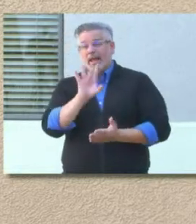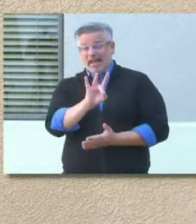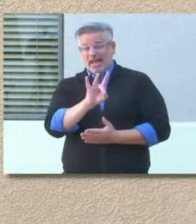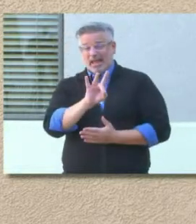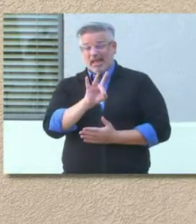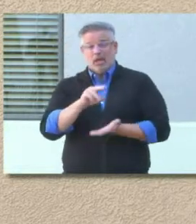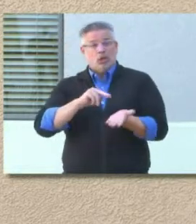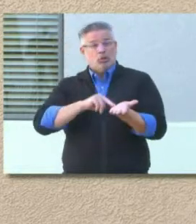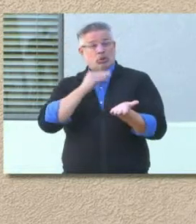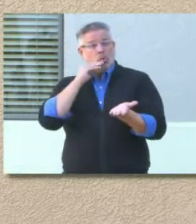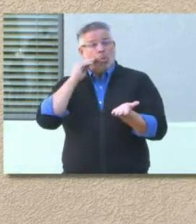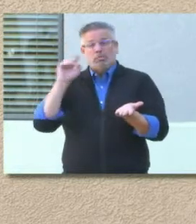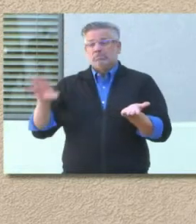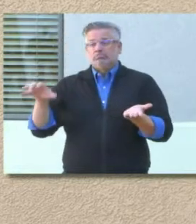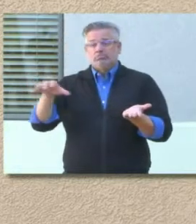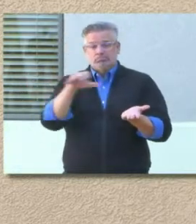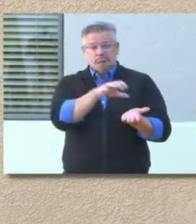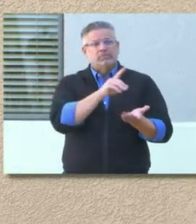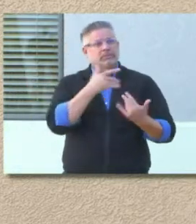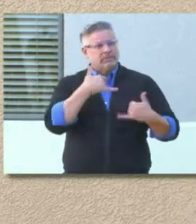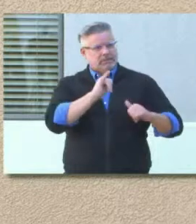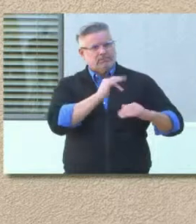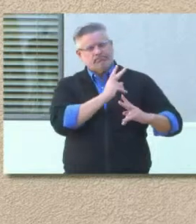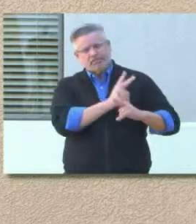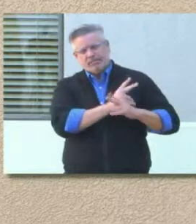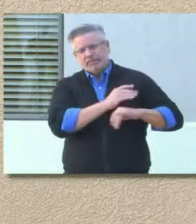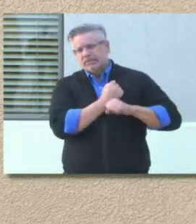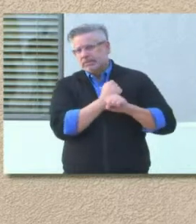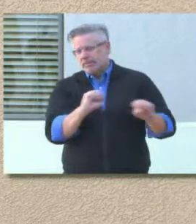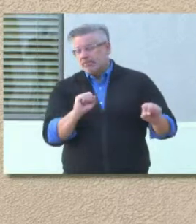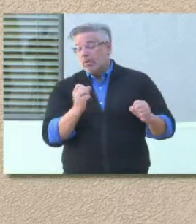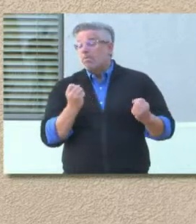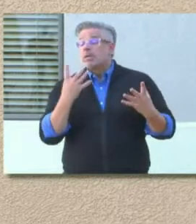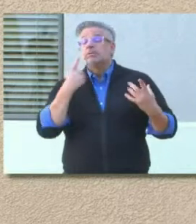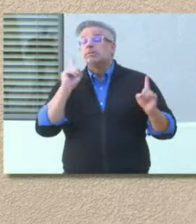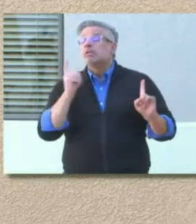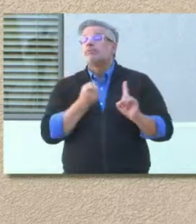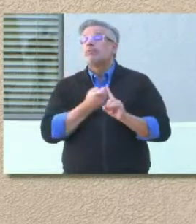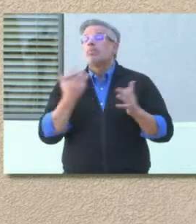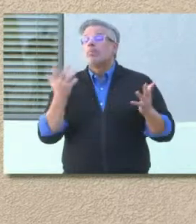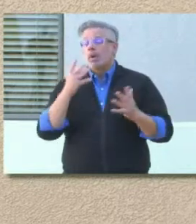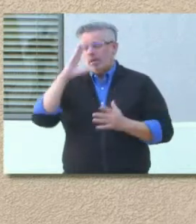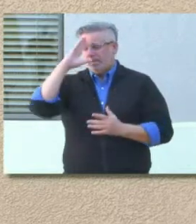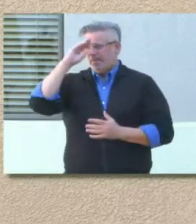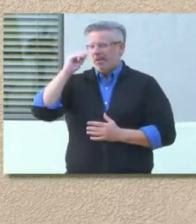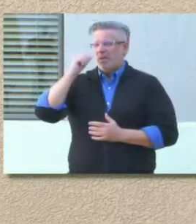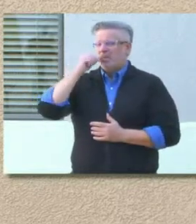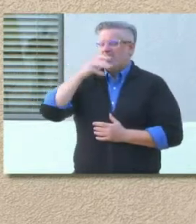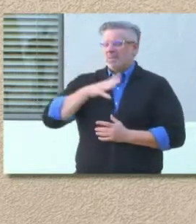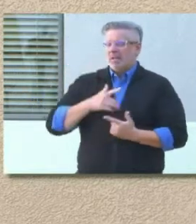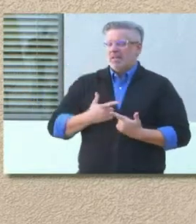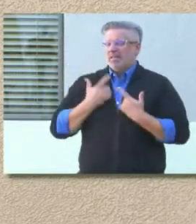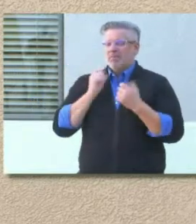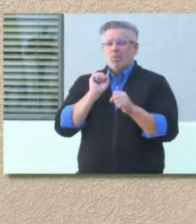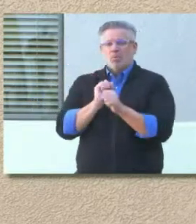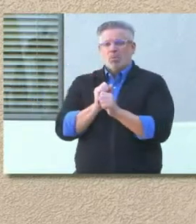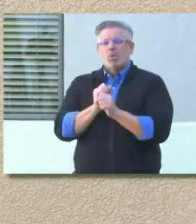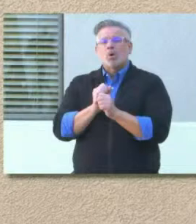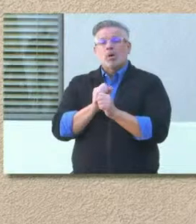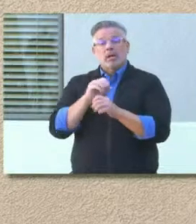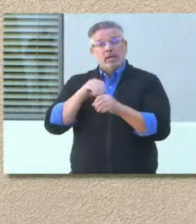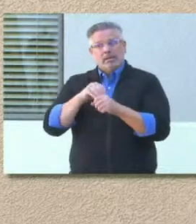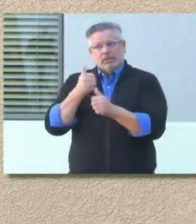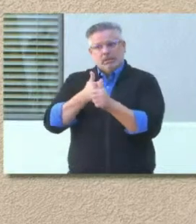veterans nursing homes in California. Much of that success is due to the men and women who live and work throughout the